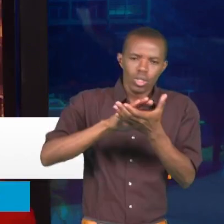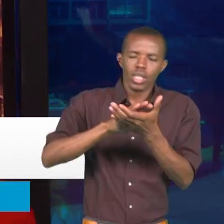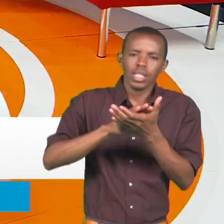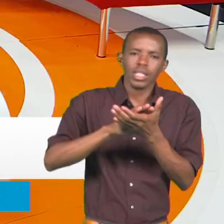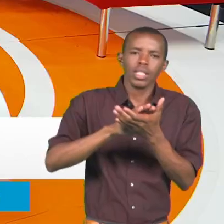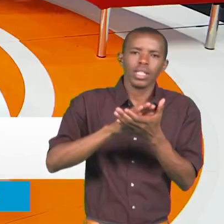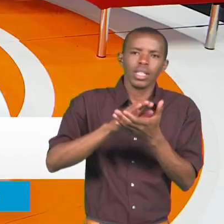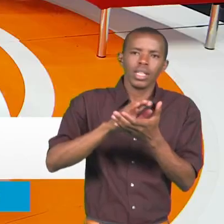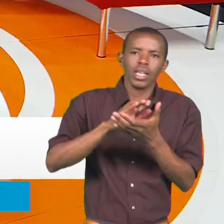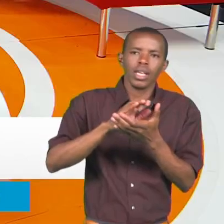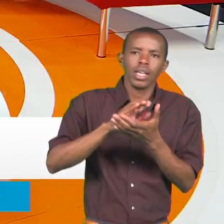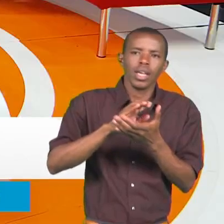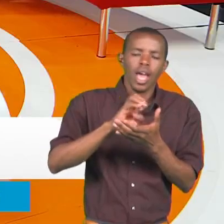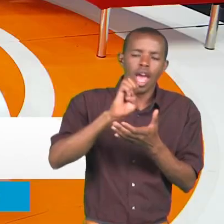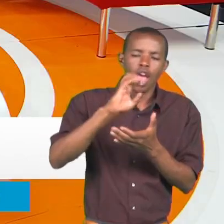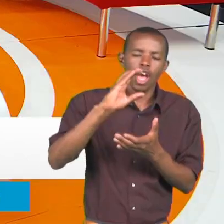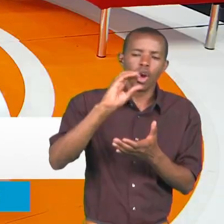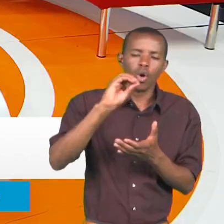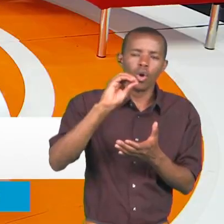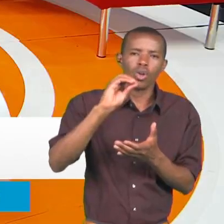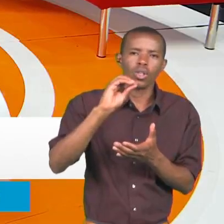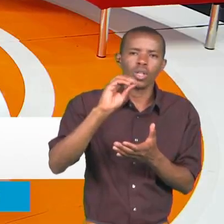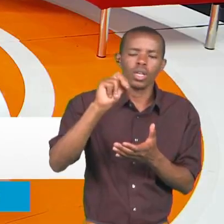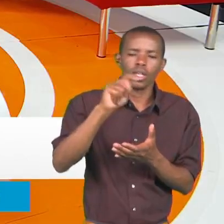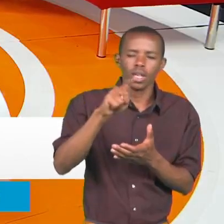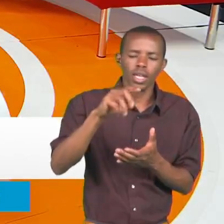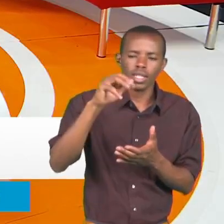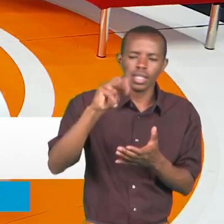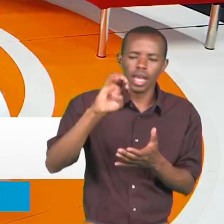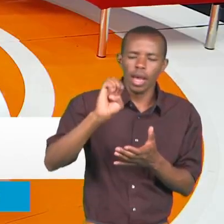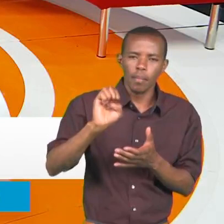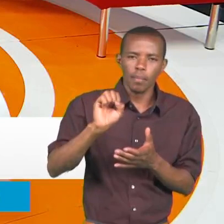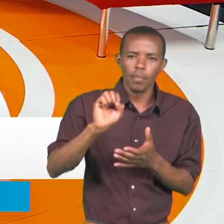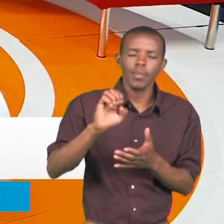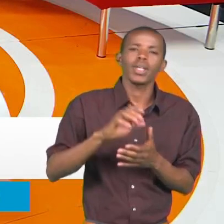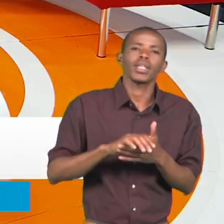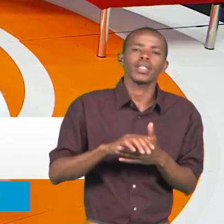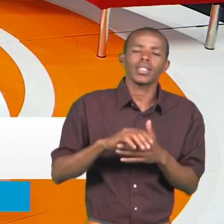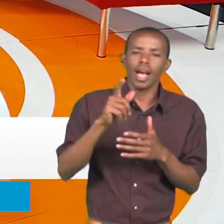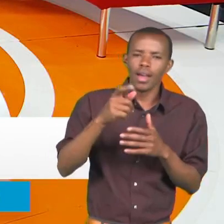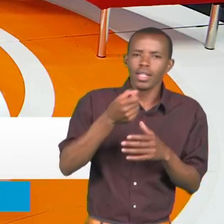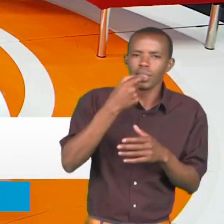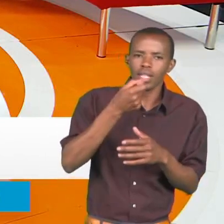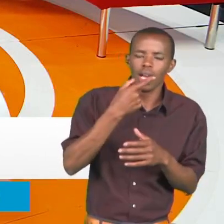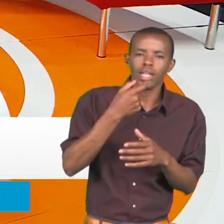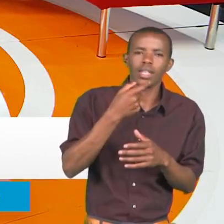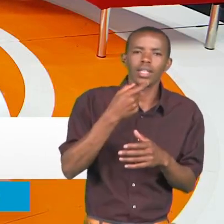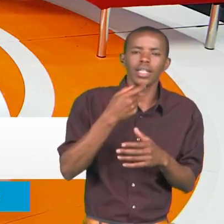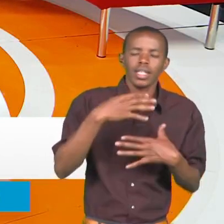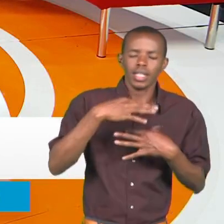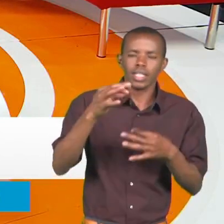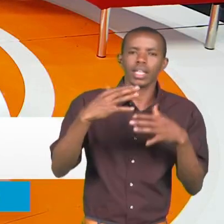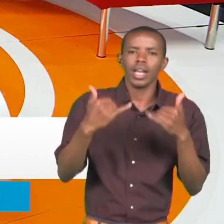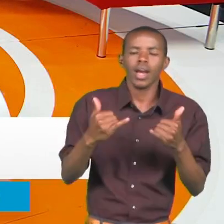is telling us this technical words. Okay, but it's okay. Okay, but they are antiretroviral drugs, basically. Okay. Yeah. Interesting. Yeah.